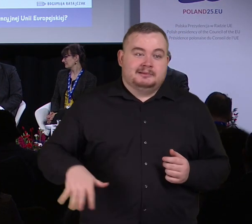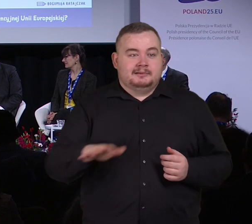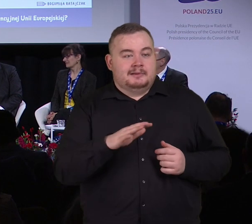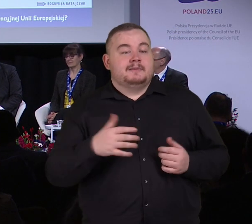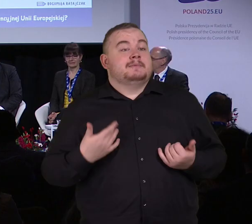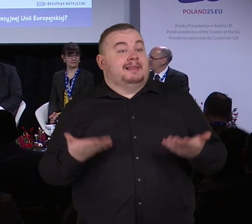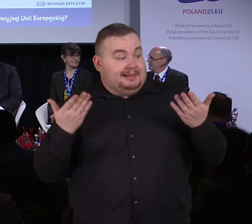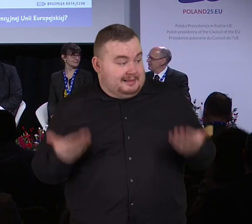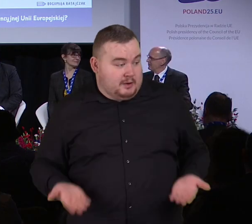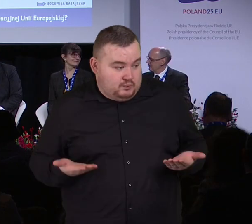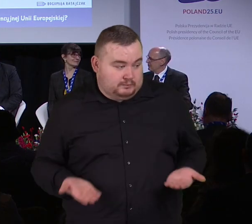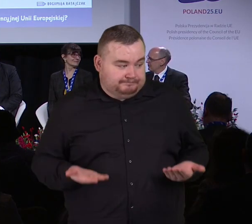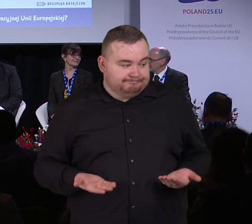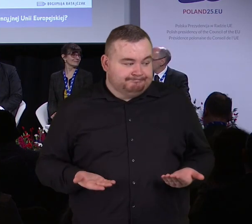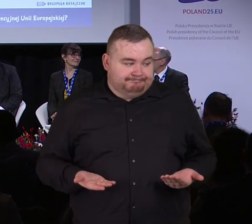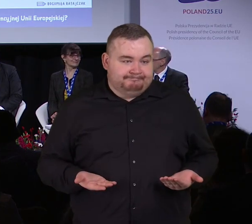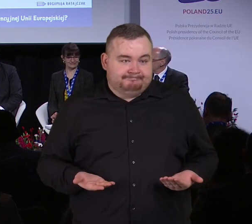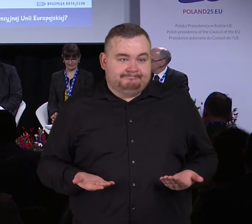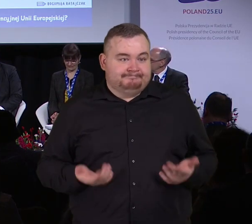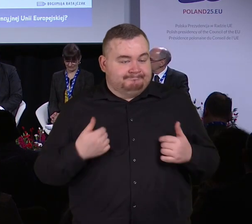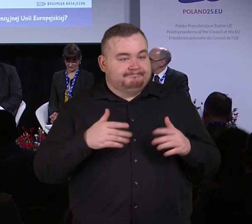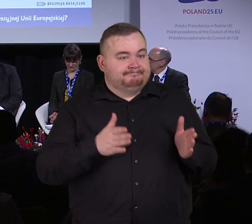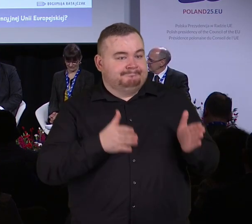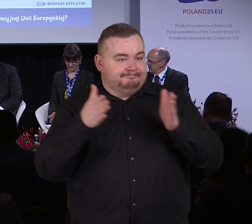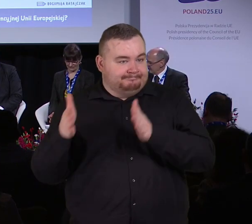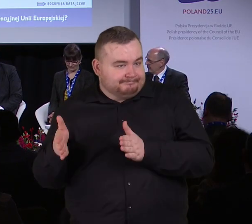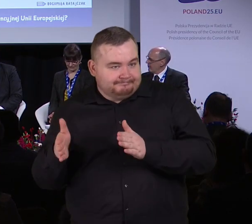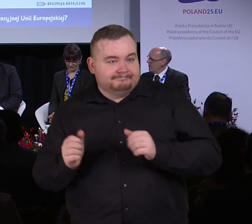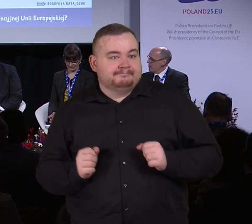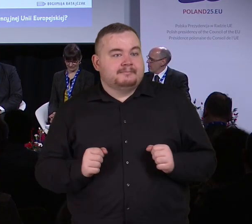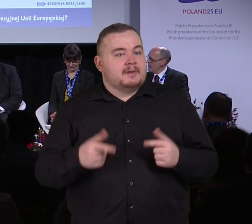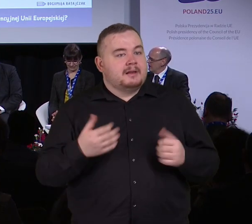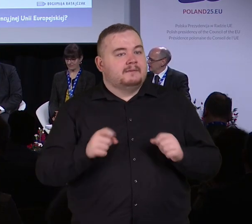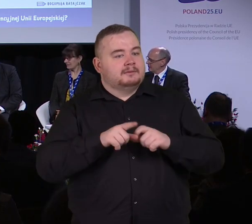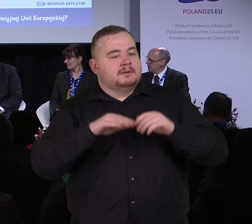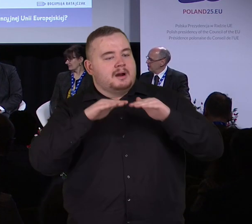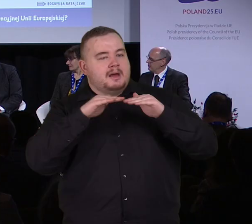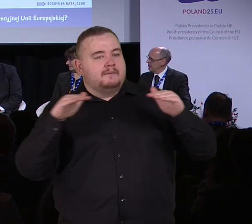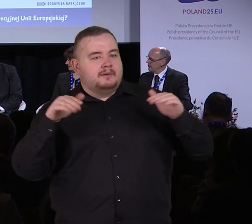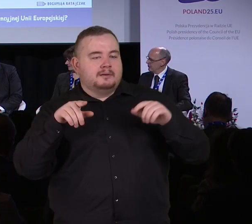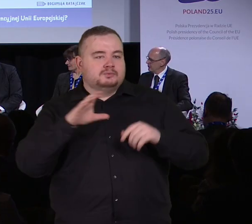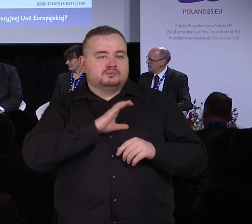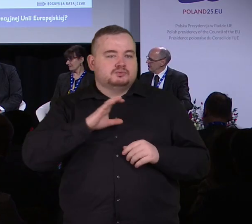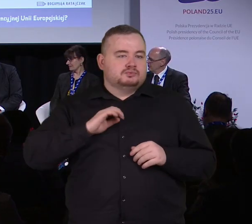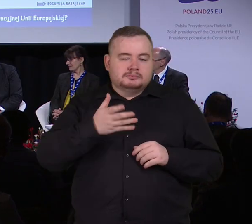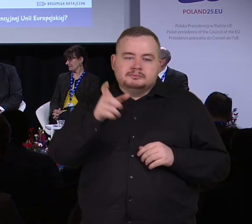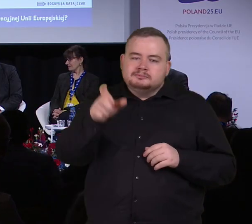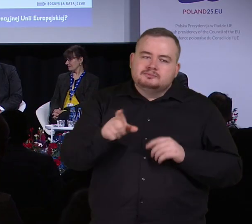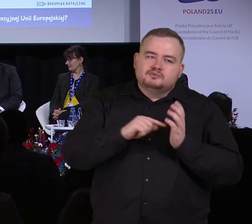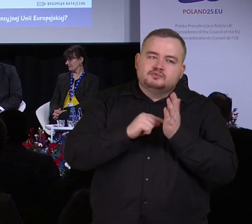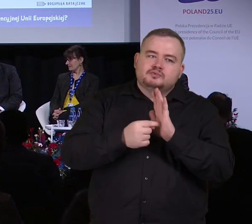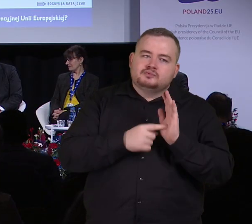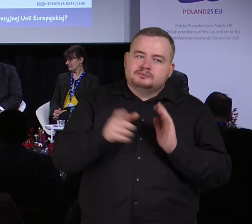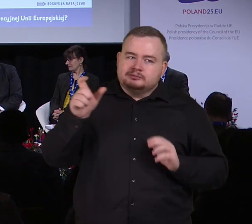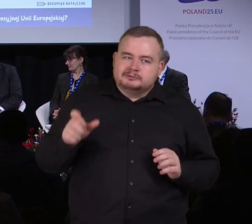down to the region. Jens, you're representing Lower Saxony, which is the region which